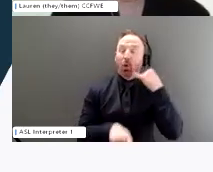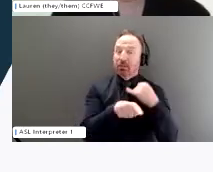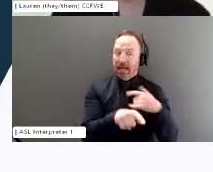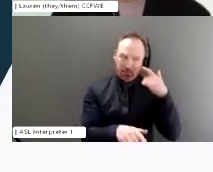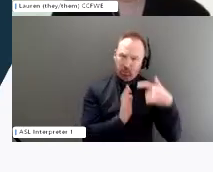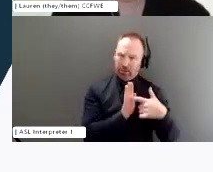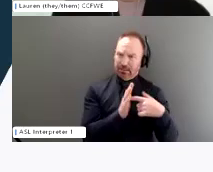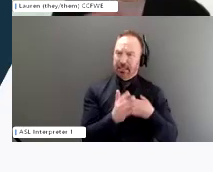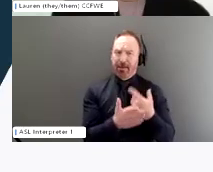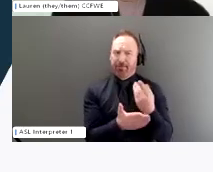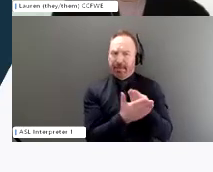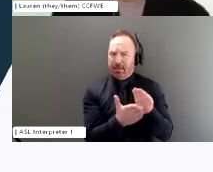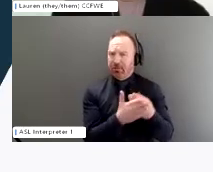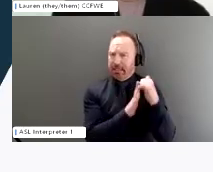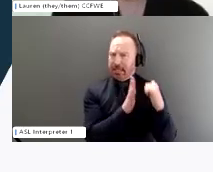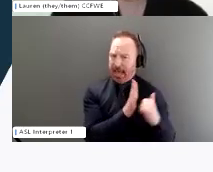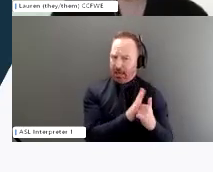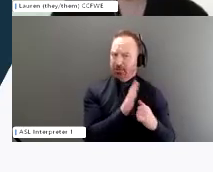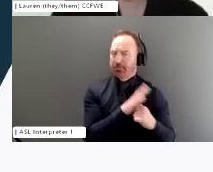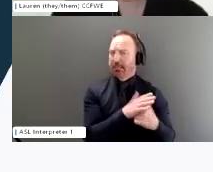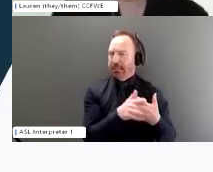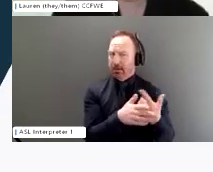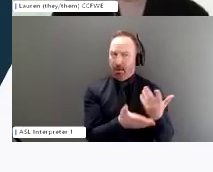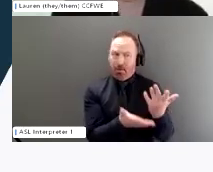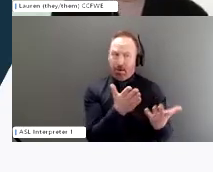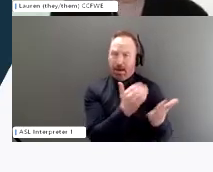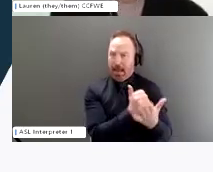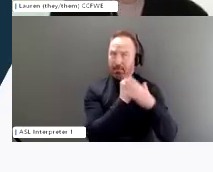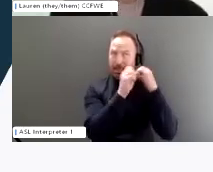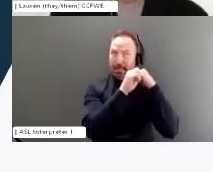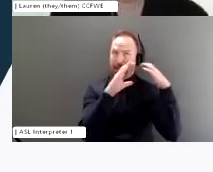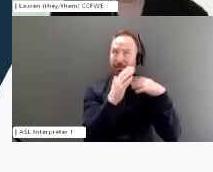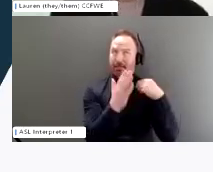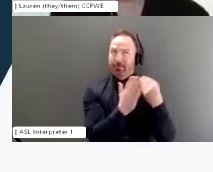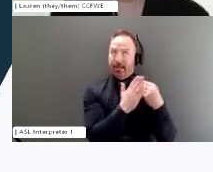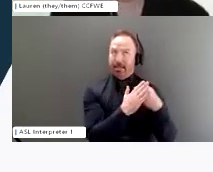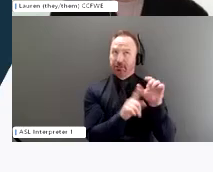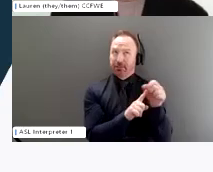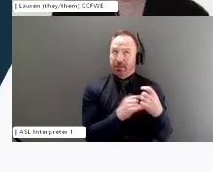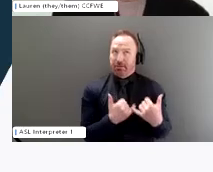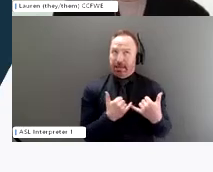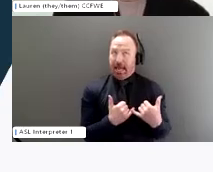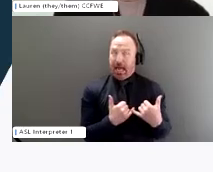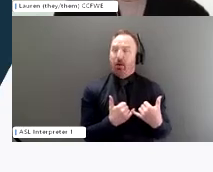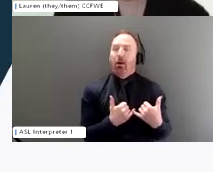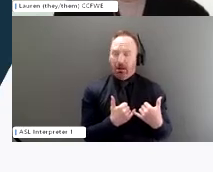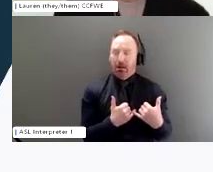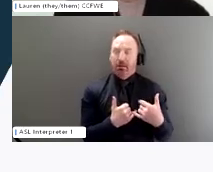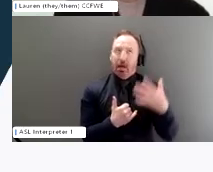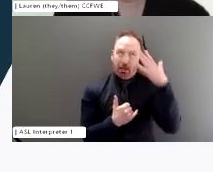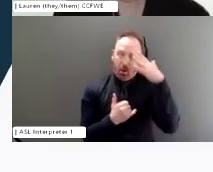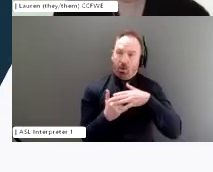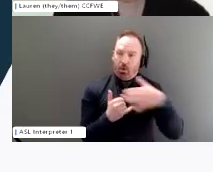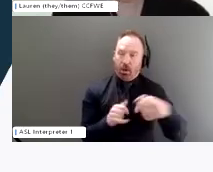them that idea of what their financial situation is at that point. We always also encourage to protect